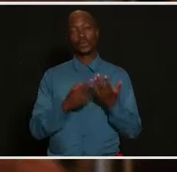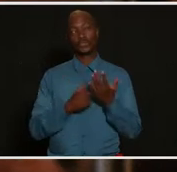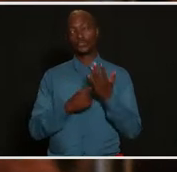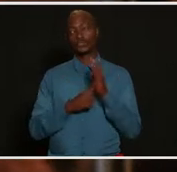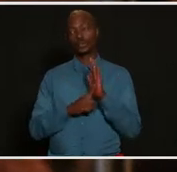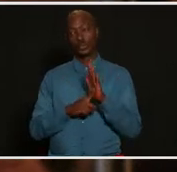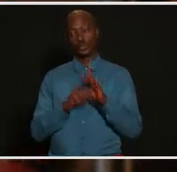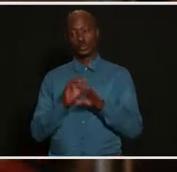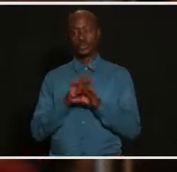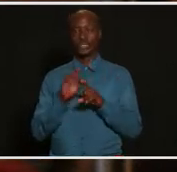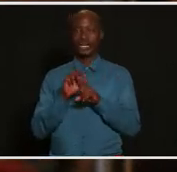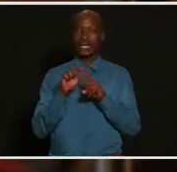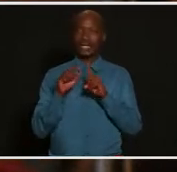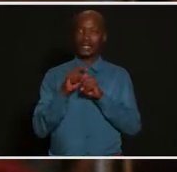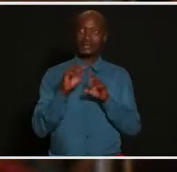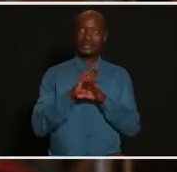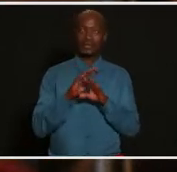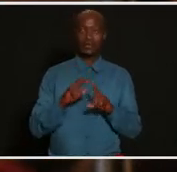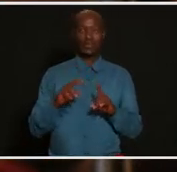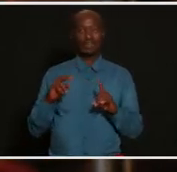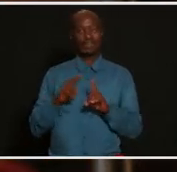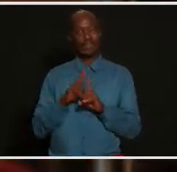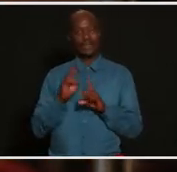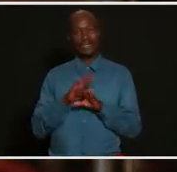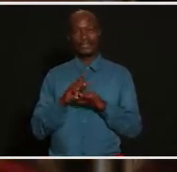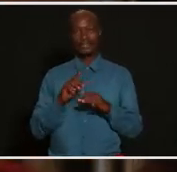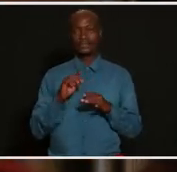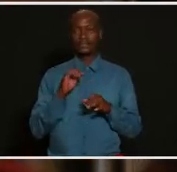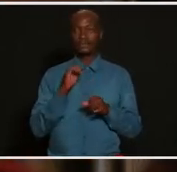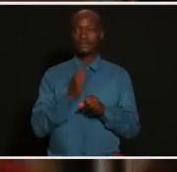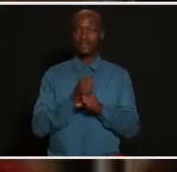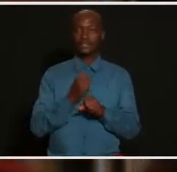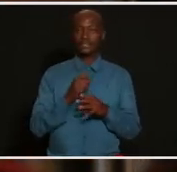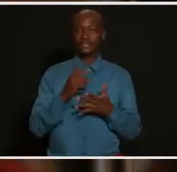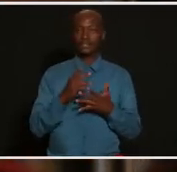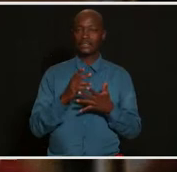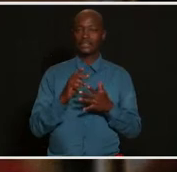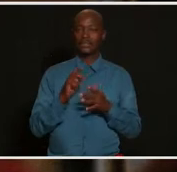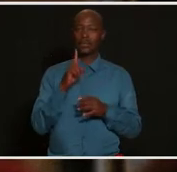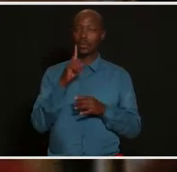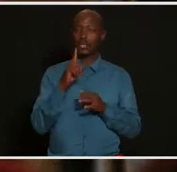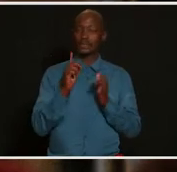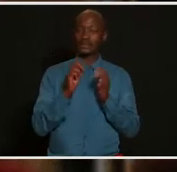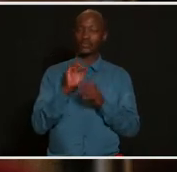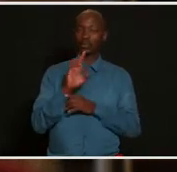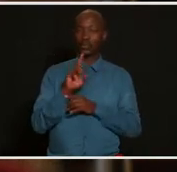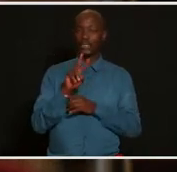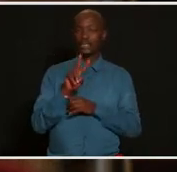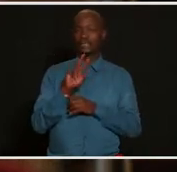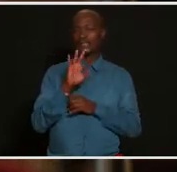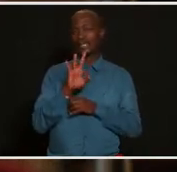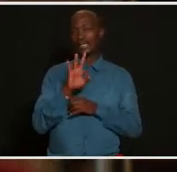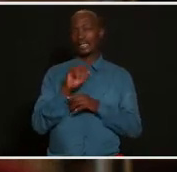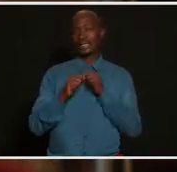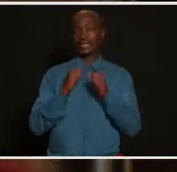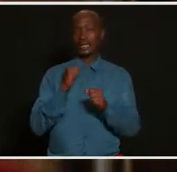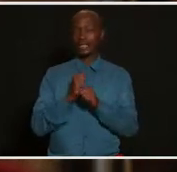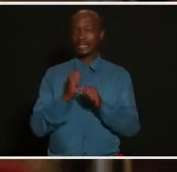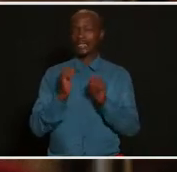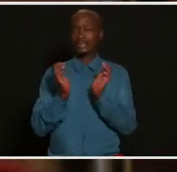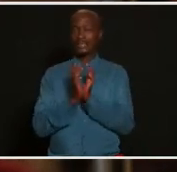and sexual assault making a 23 year sentence for one man really just a scapegoating